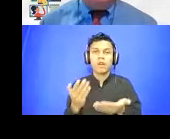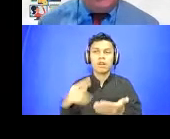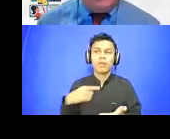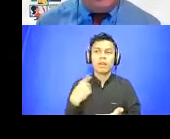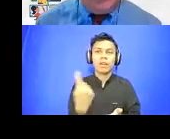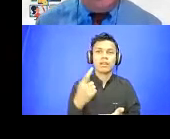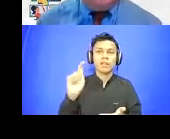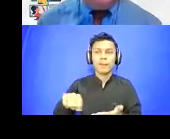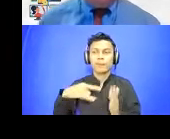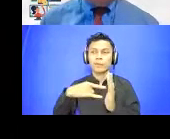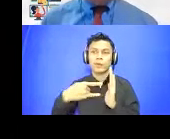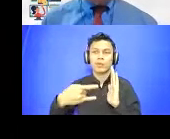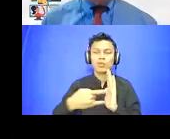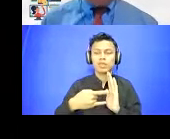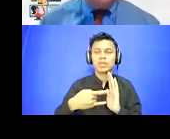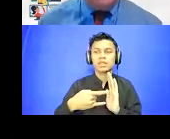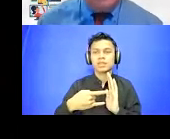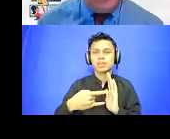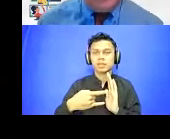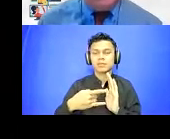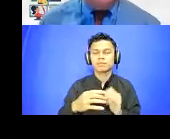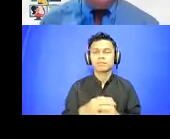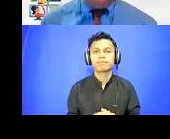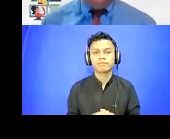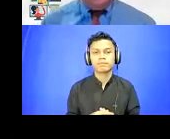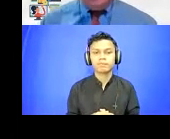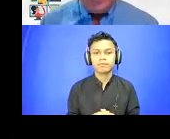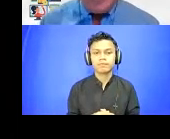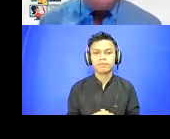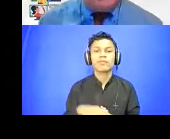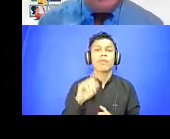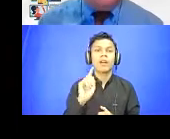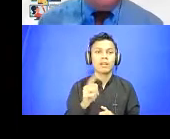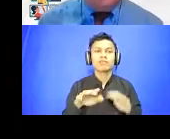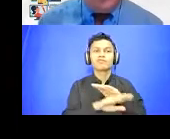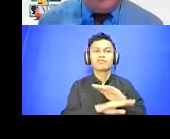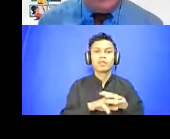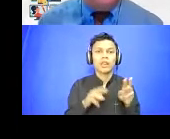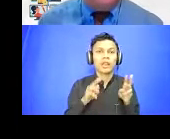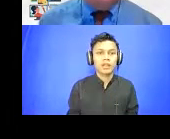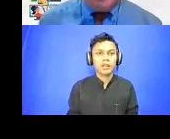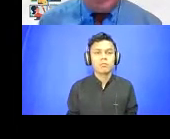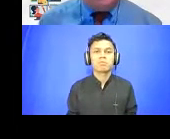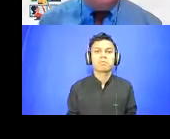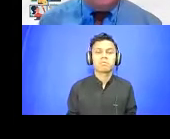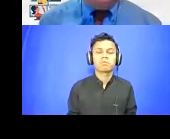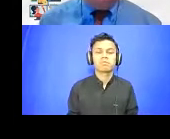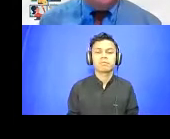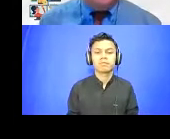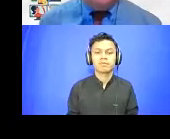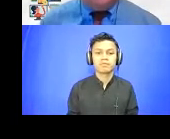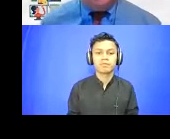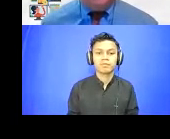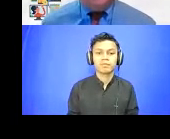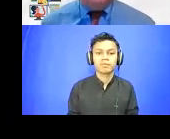And then there are ethical standards, codes of ethics. So I've been involved in the development of all of these. So